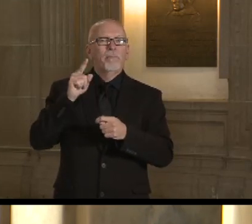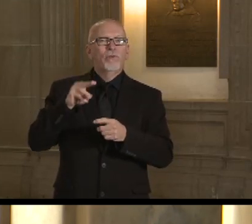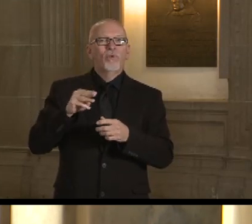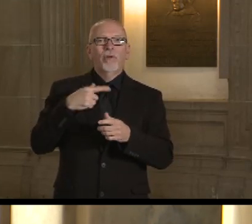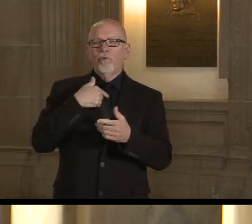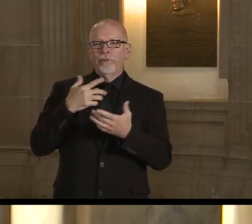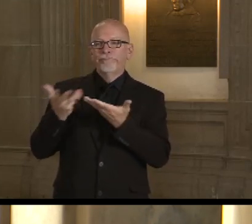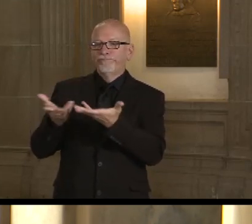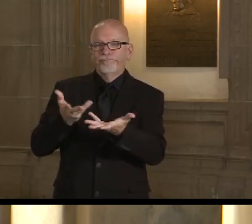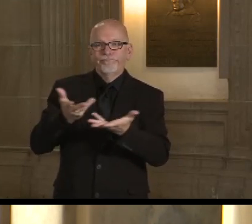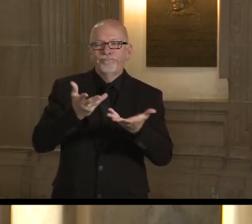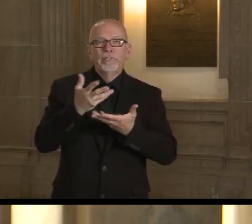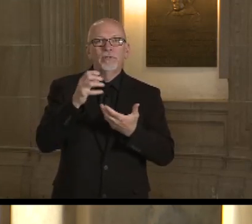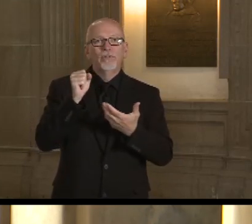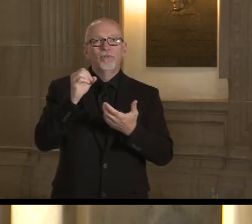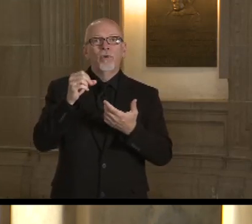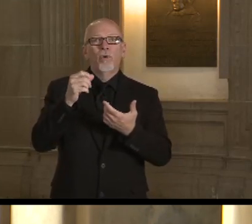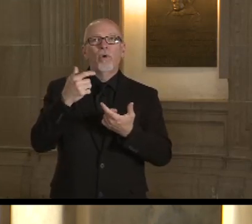So to be just